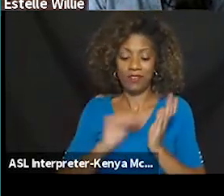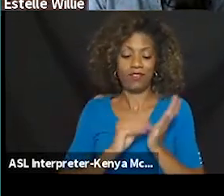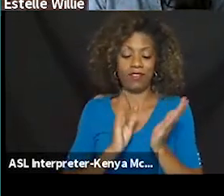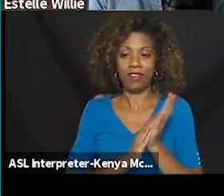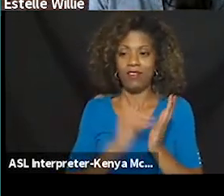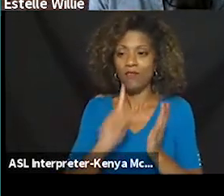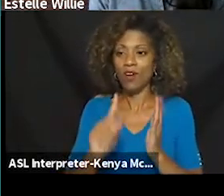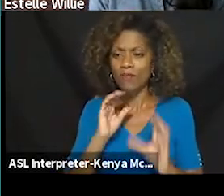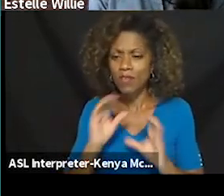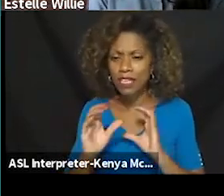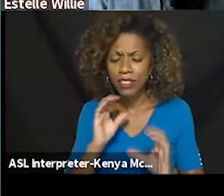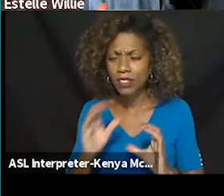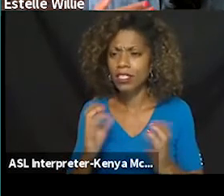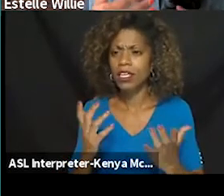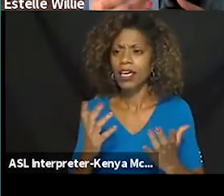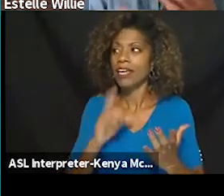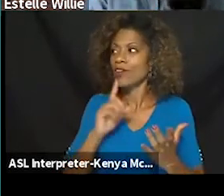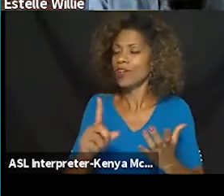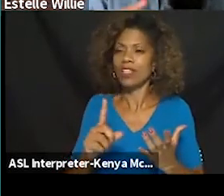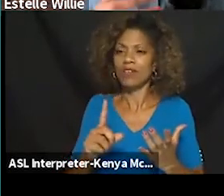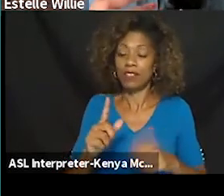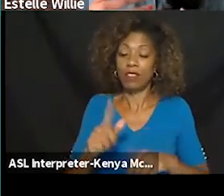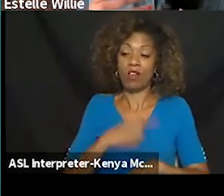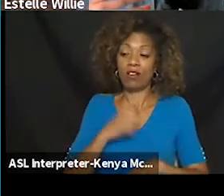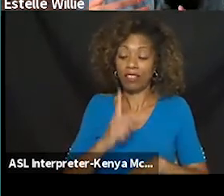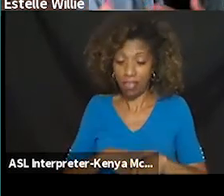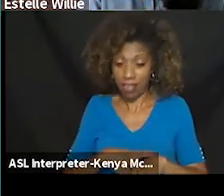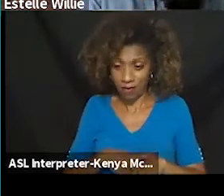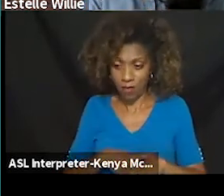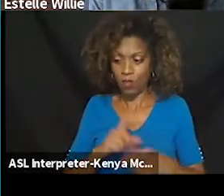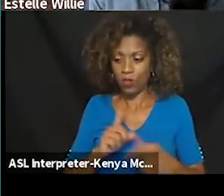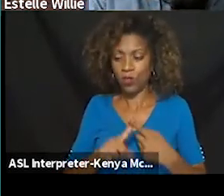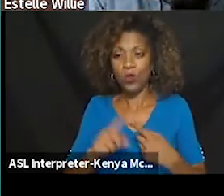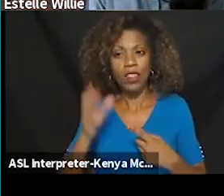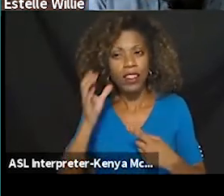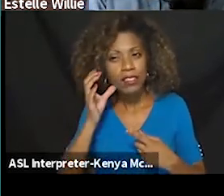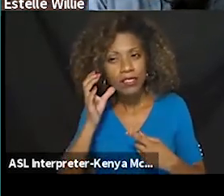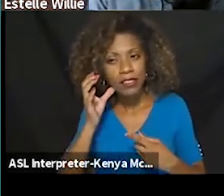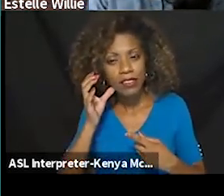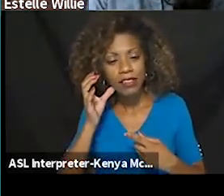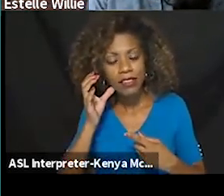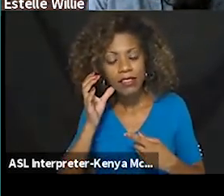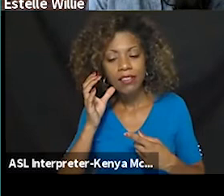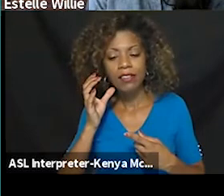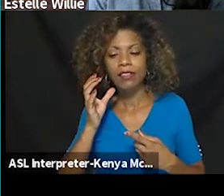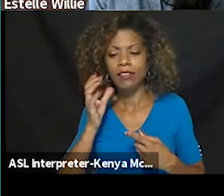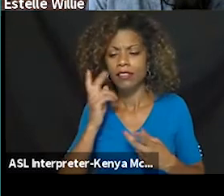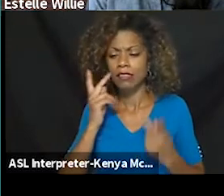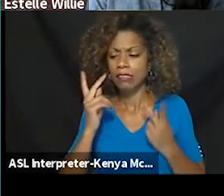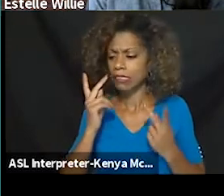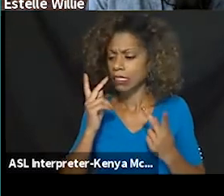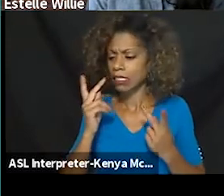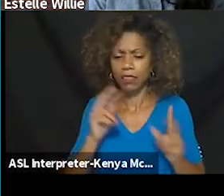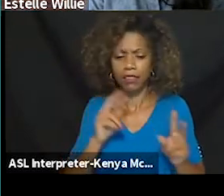a long time, and listening and seeing what was happening in the first 2 or 3 months of